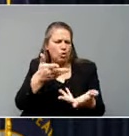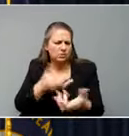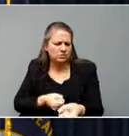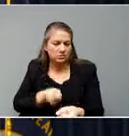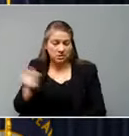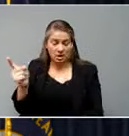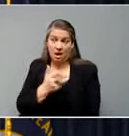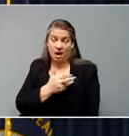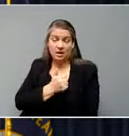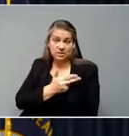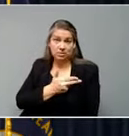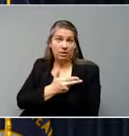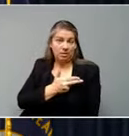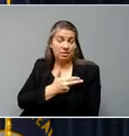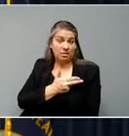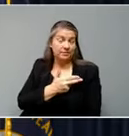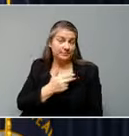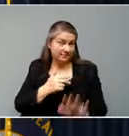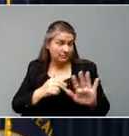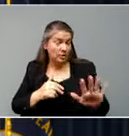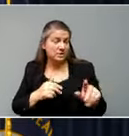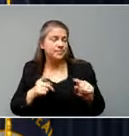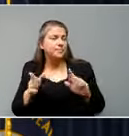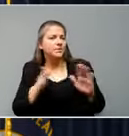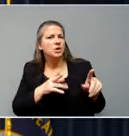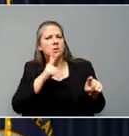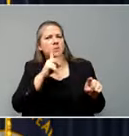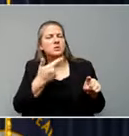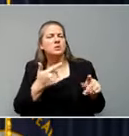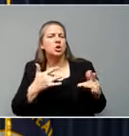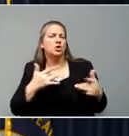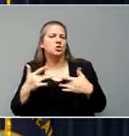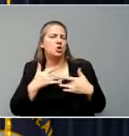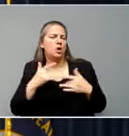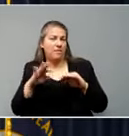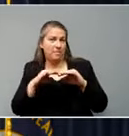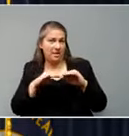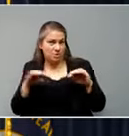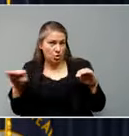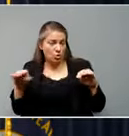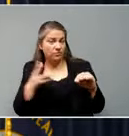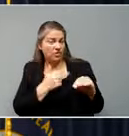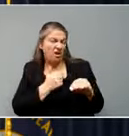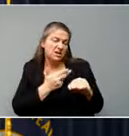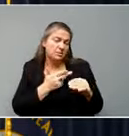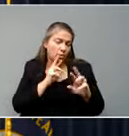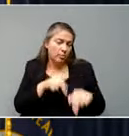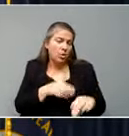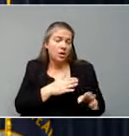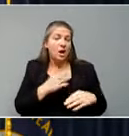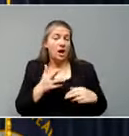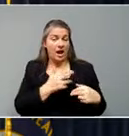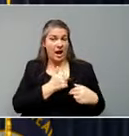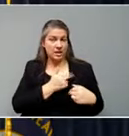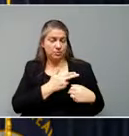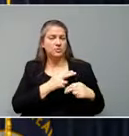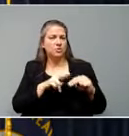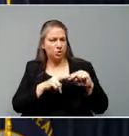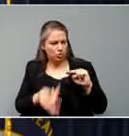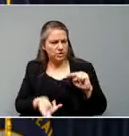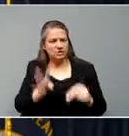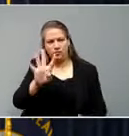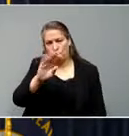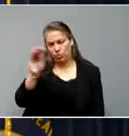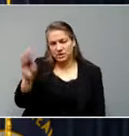Hospitalizations. So we saw the concern about the plateau going through our hospital report. Hospitalizations have decreased 4% over the